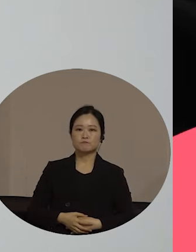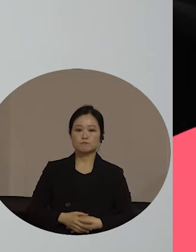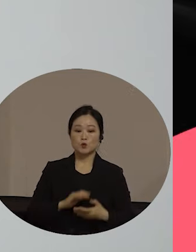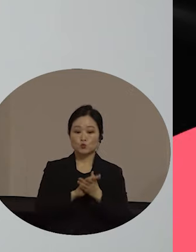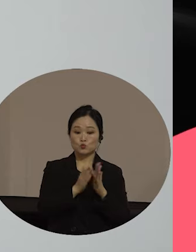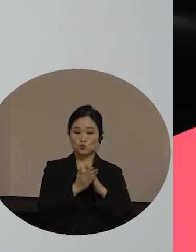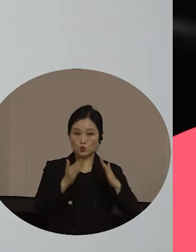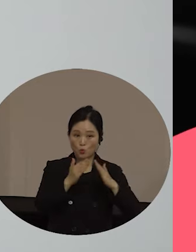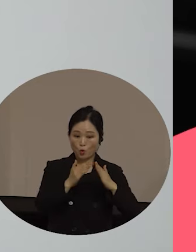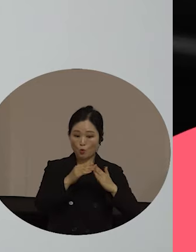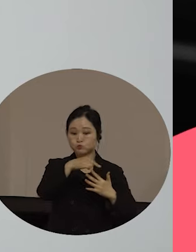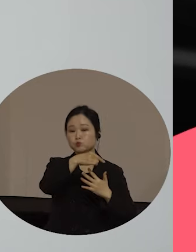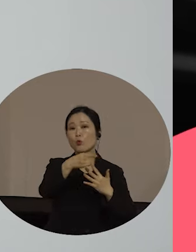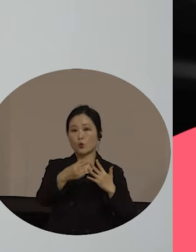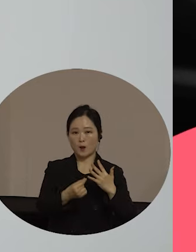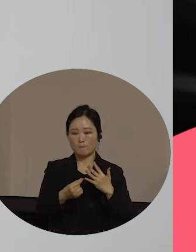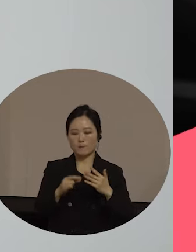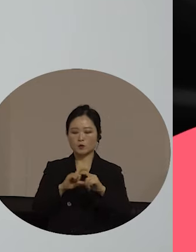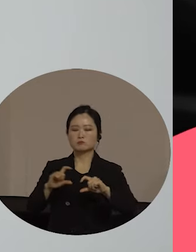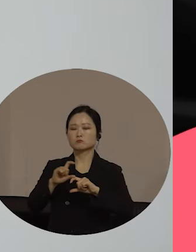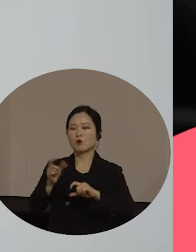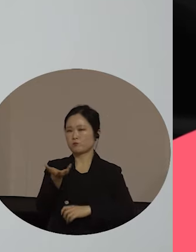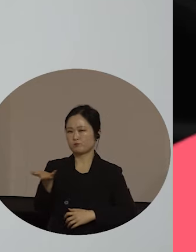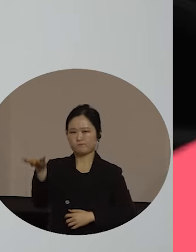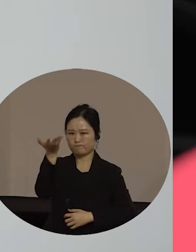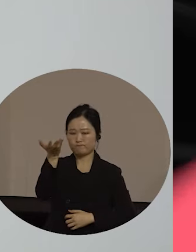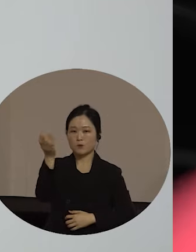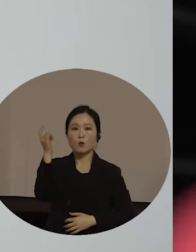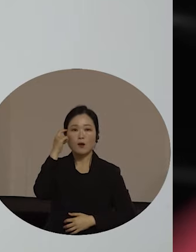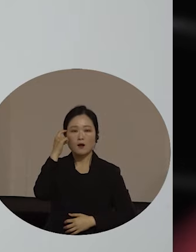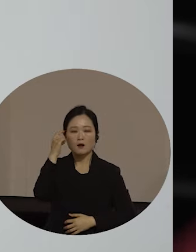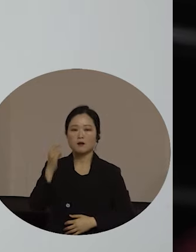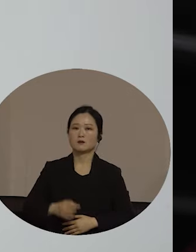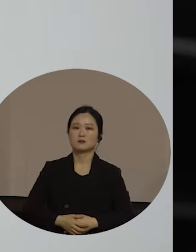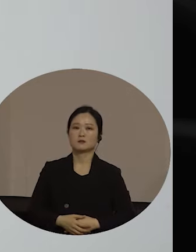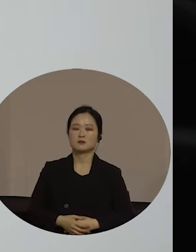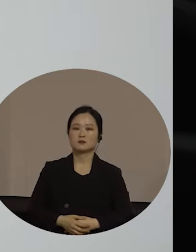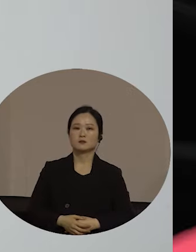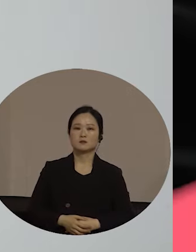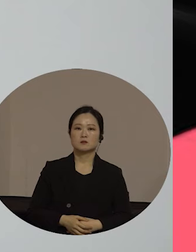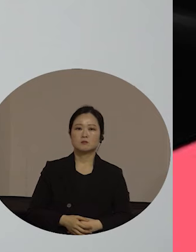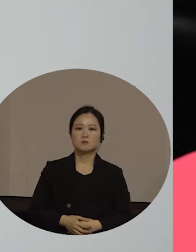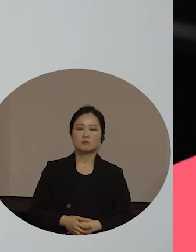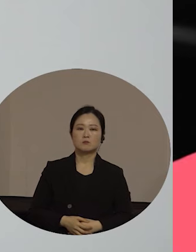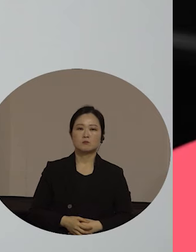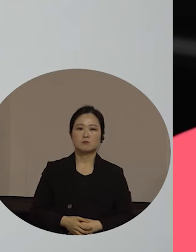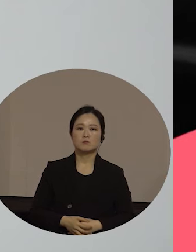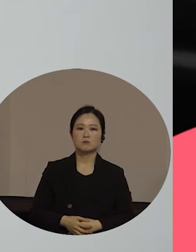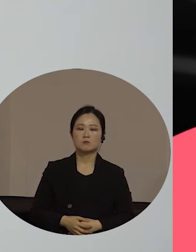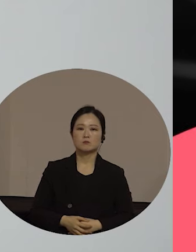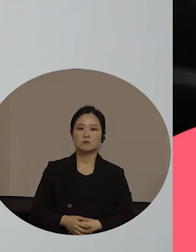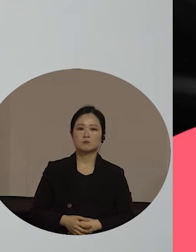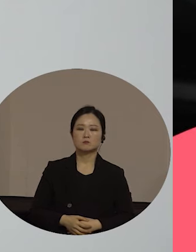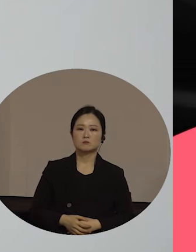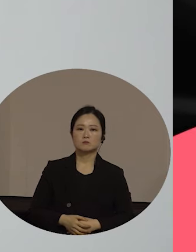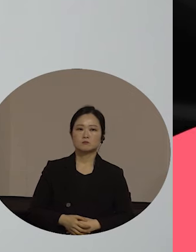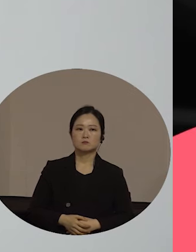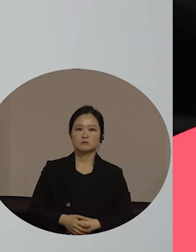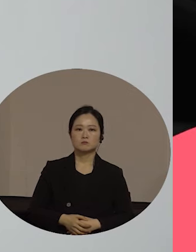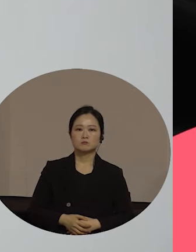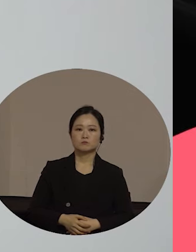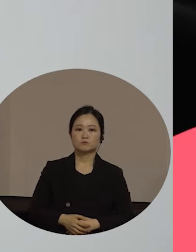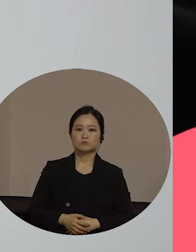think that the because main or the main stage of the human is the